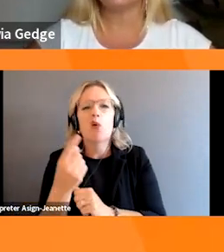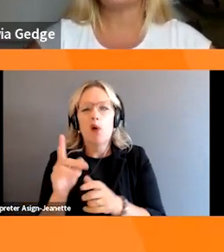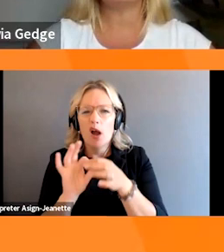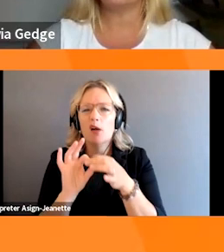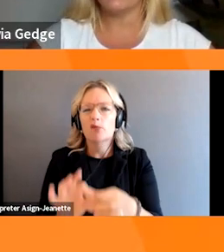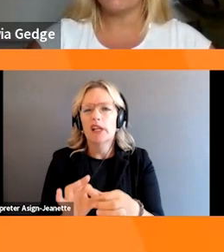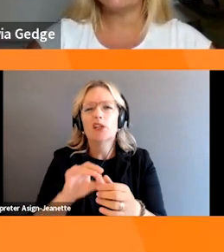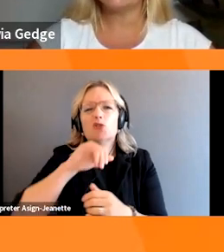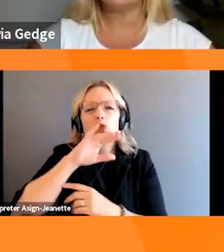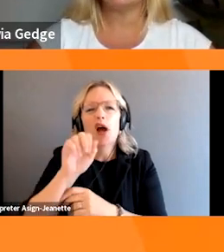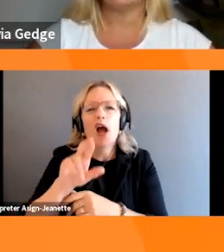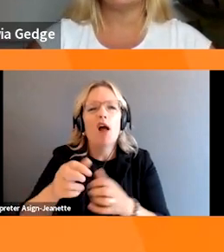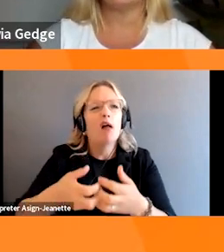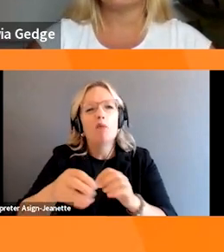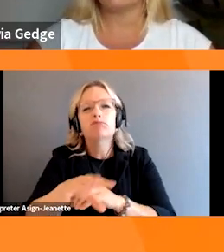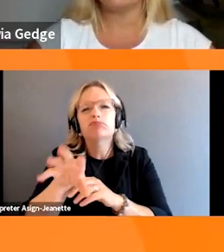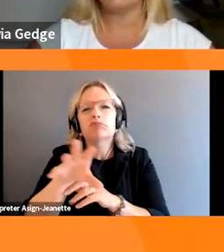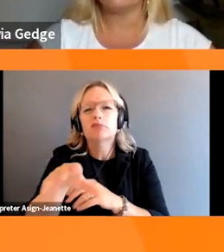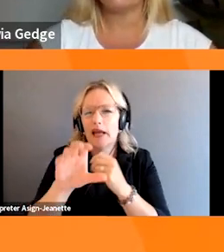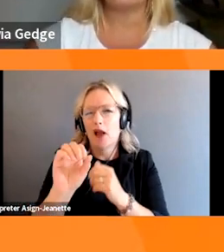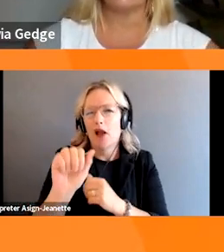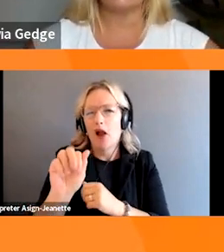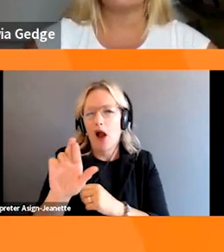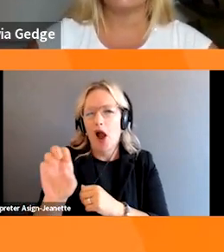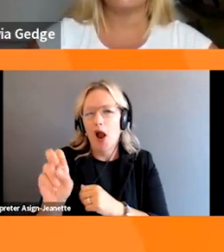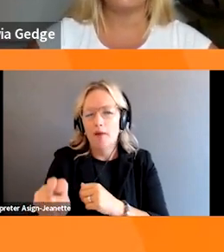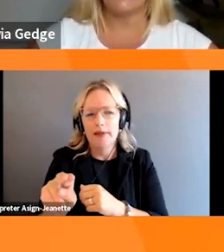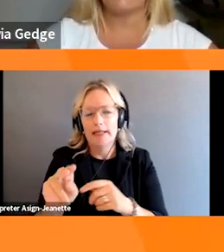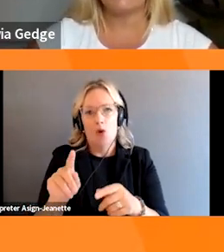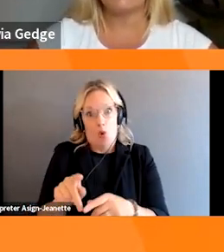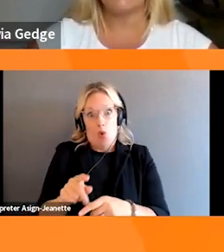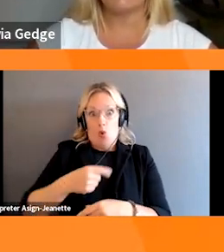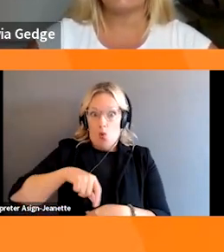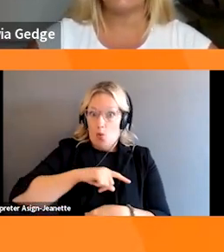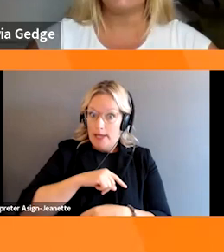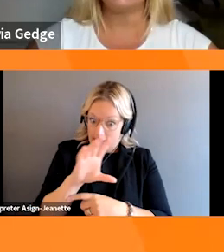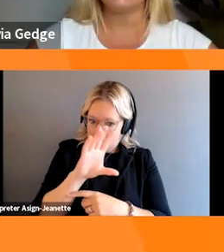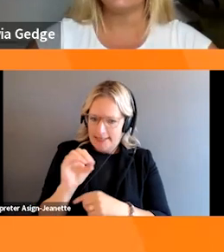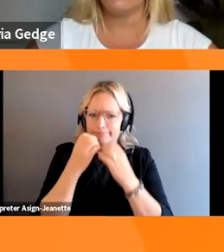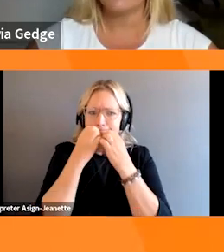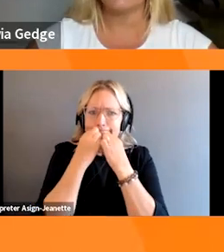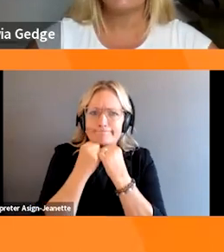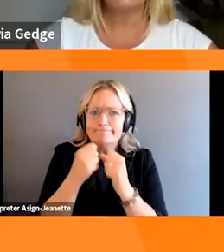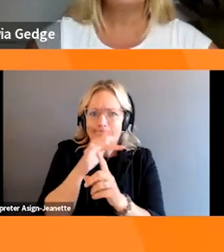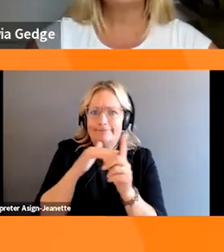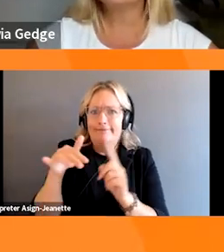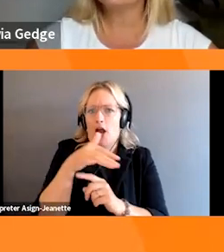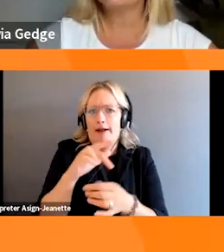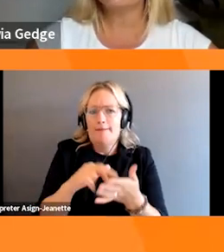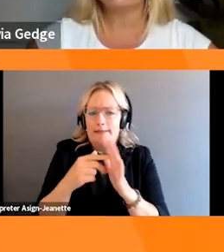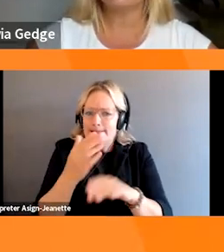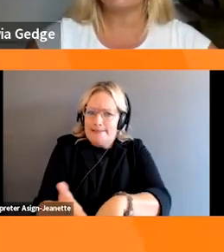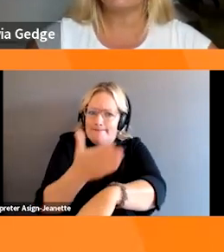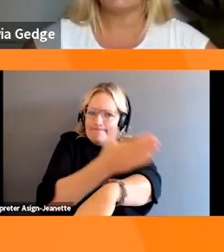yeah, you know what, to our business, this is very important, and we have identified that we need to do better. You're going